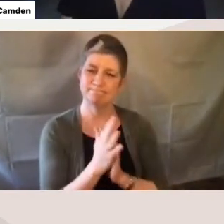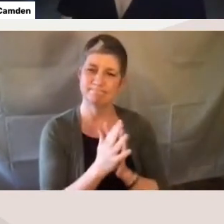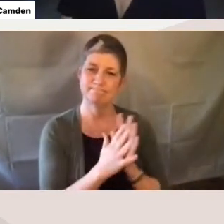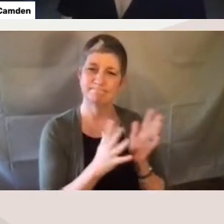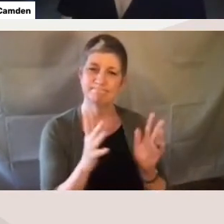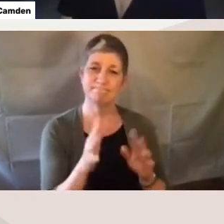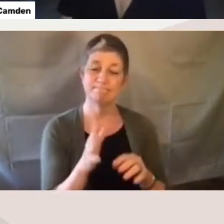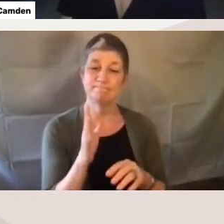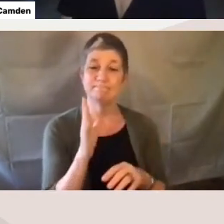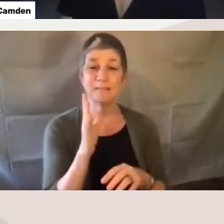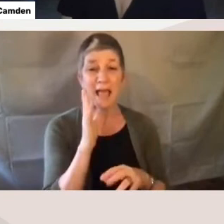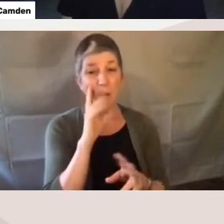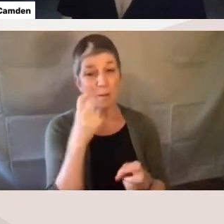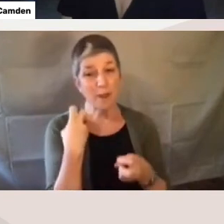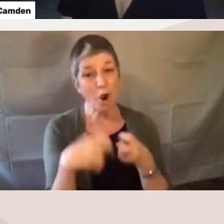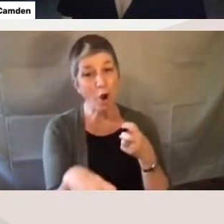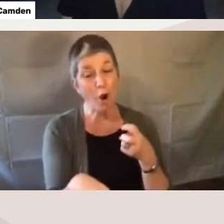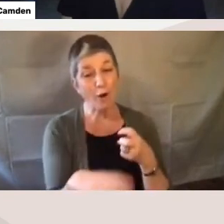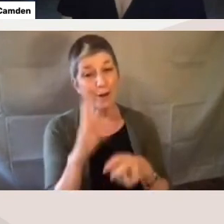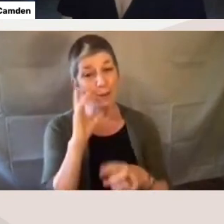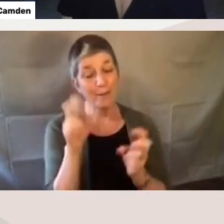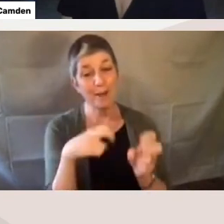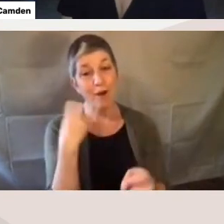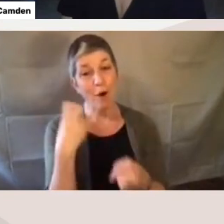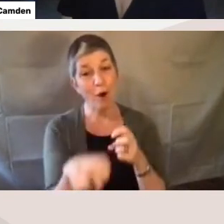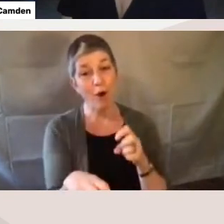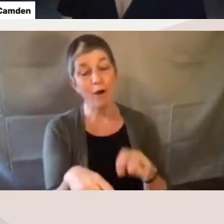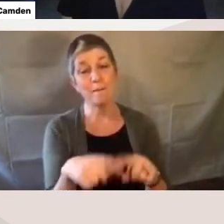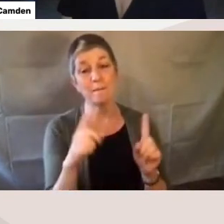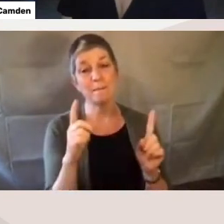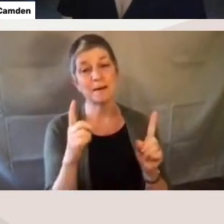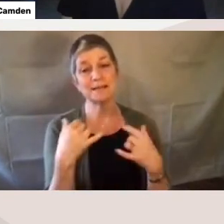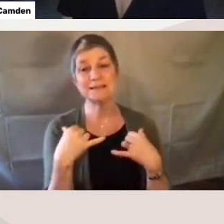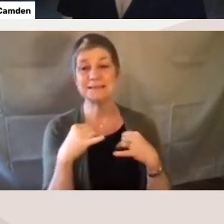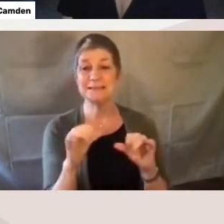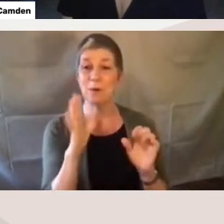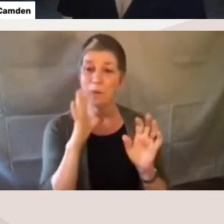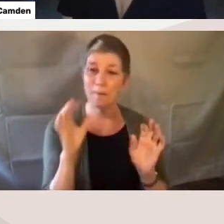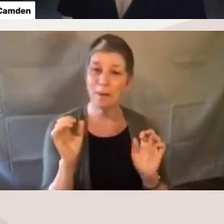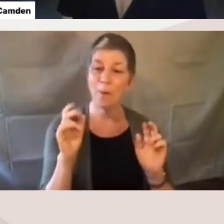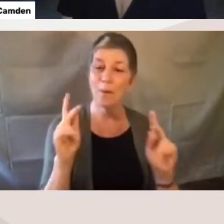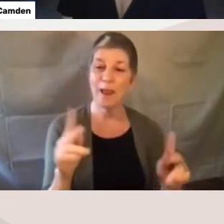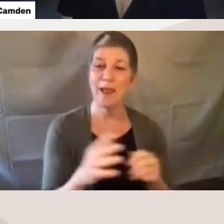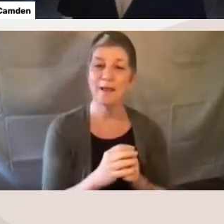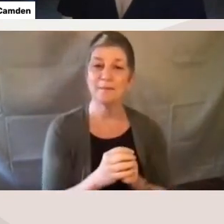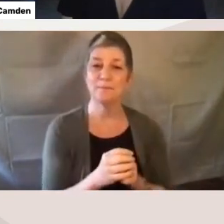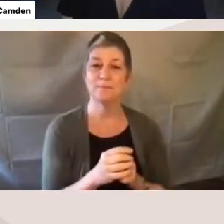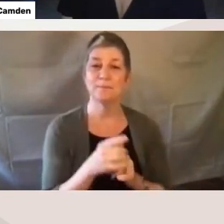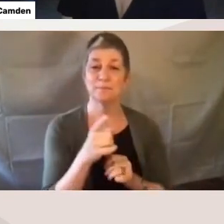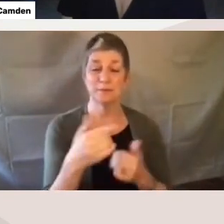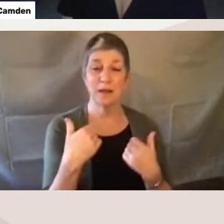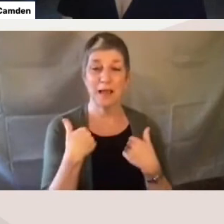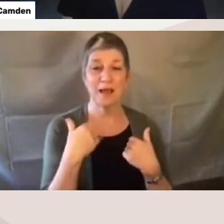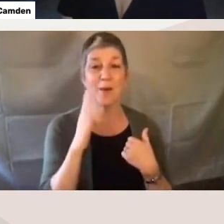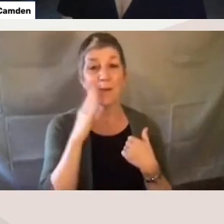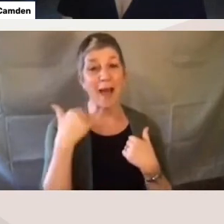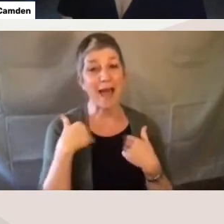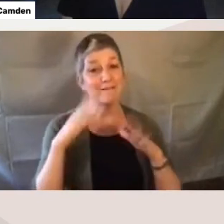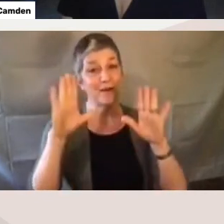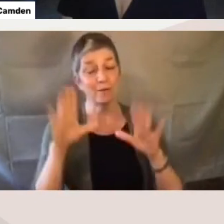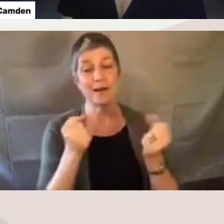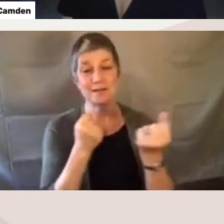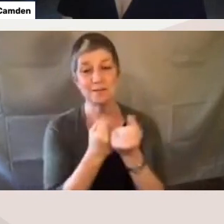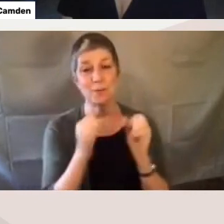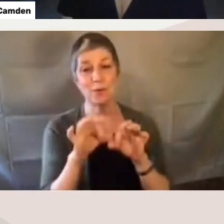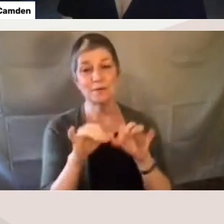it's going to get hard. It will be hard, but it's still going to be okay. You're going to have a great support